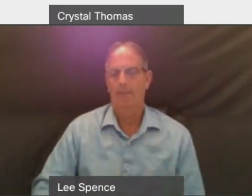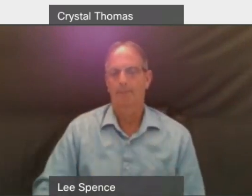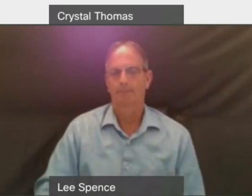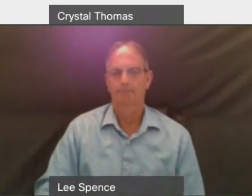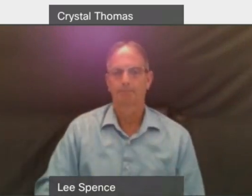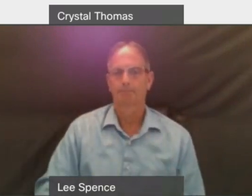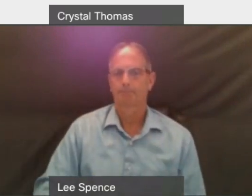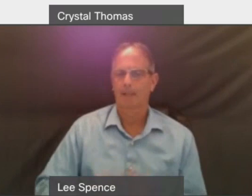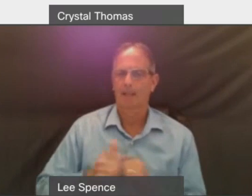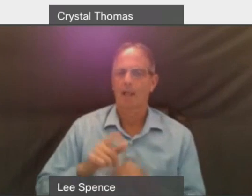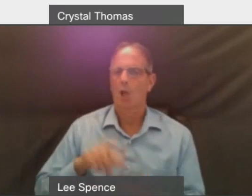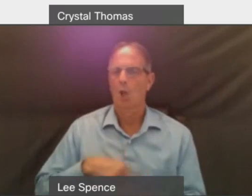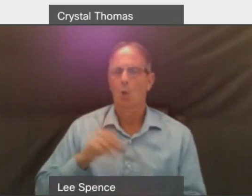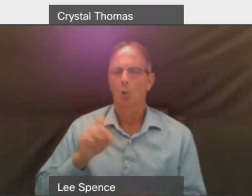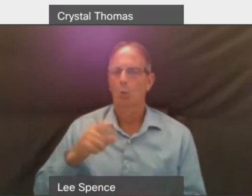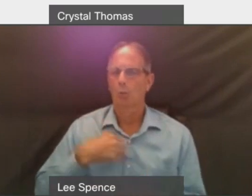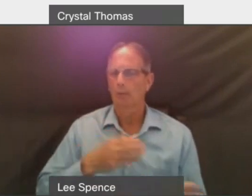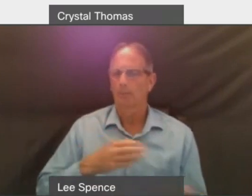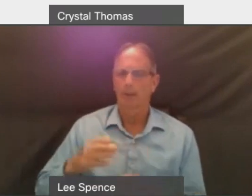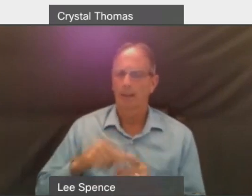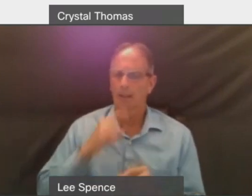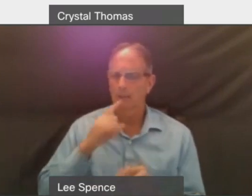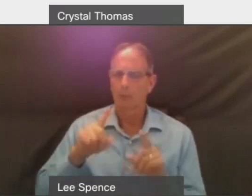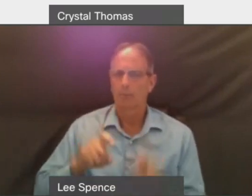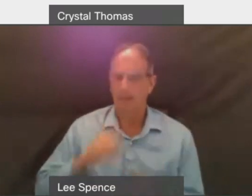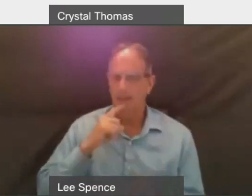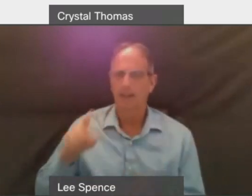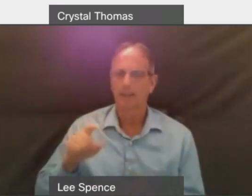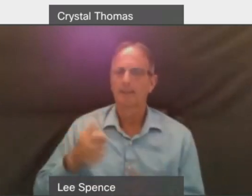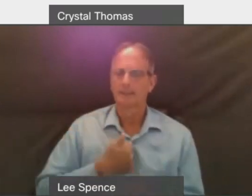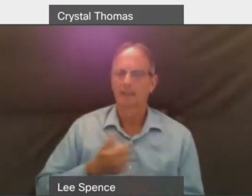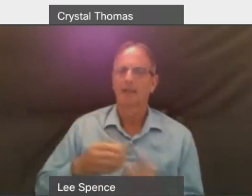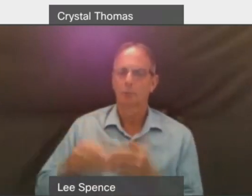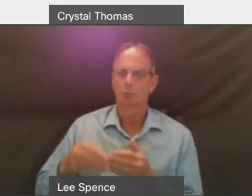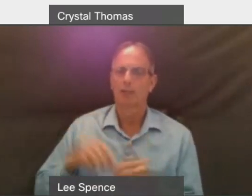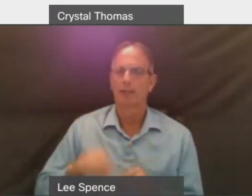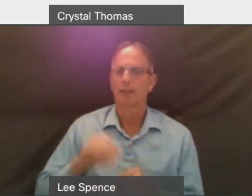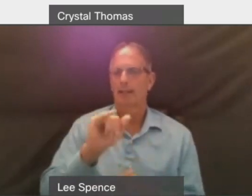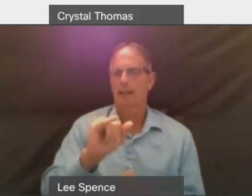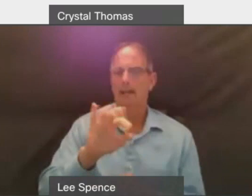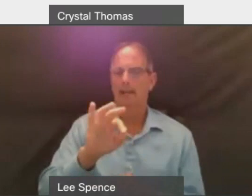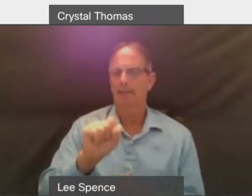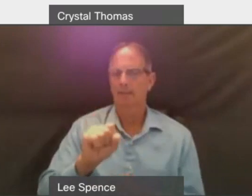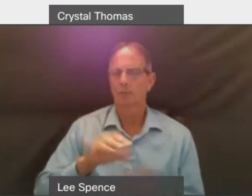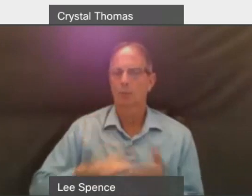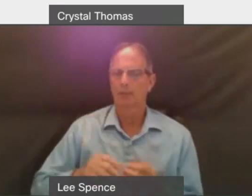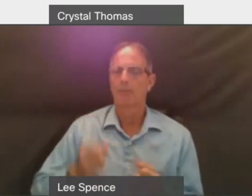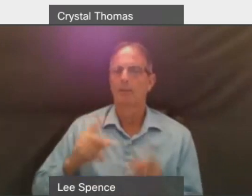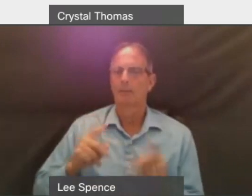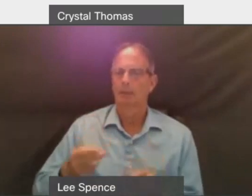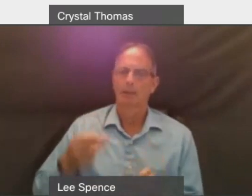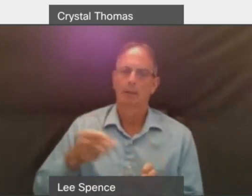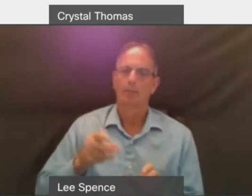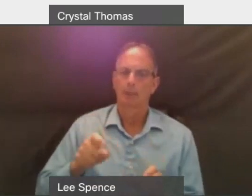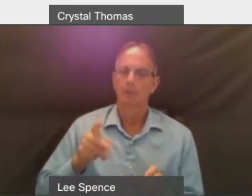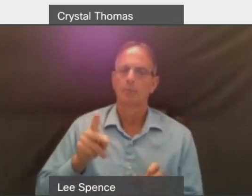How long do we plan to pilot self-direction in the IFS waiver? How many people need to participate for us to feel that we've evaluated